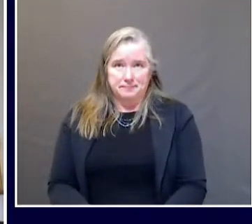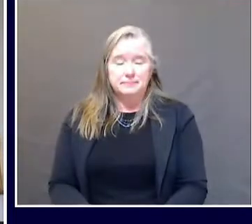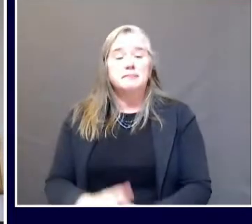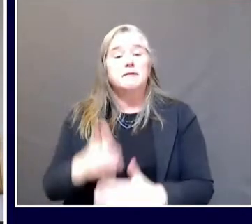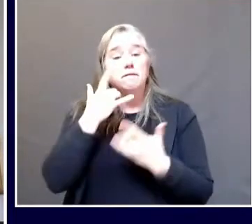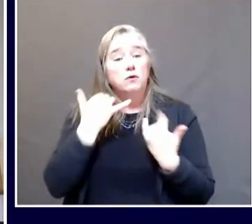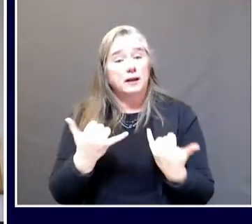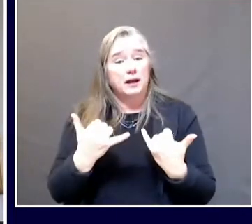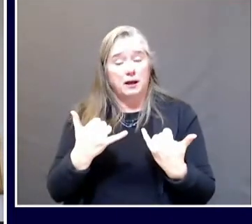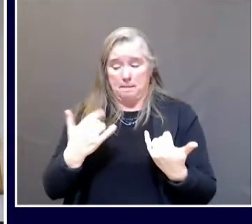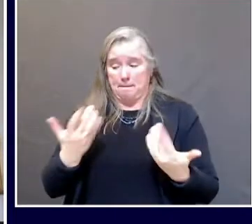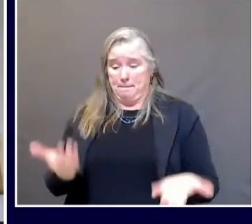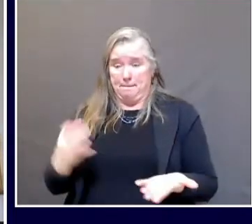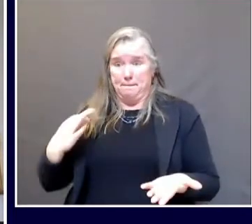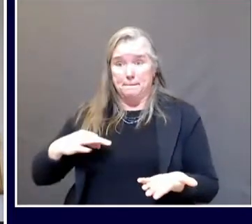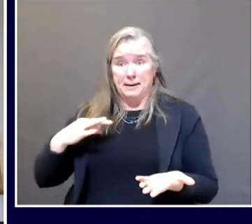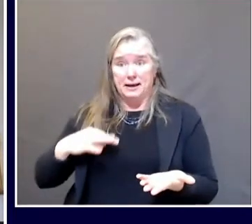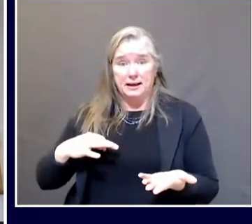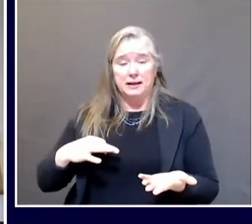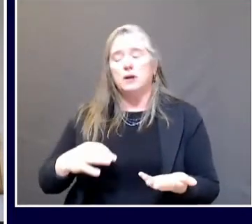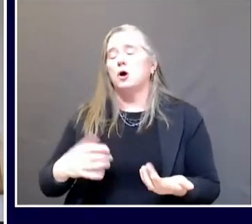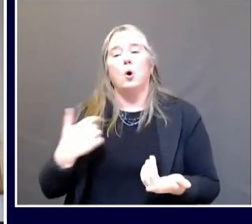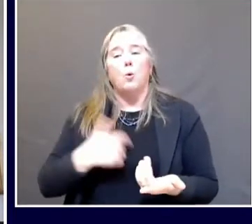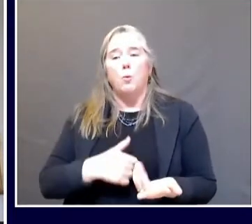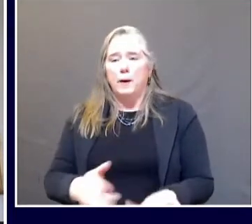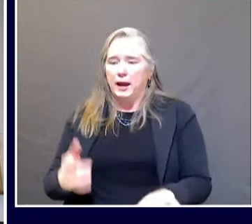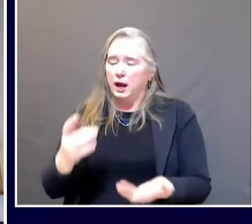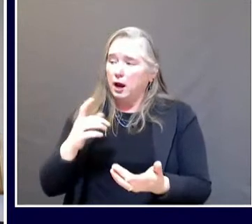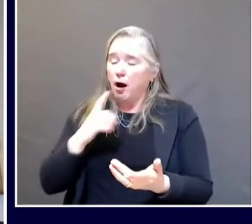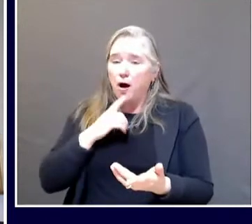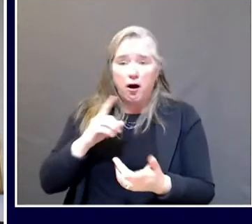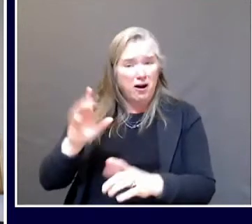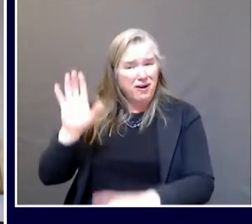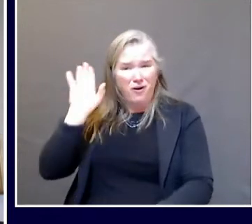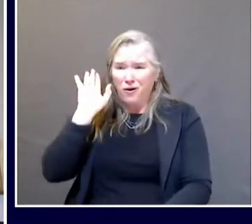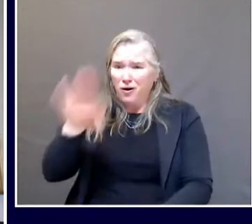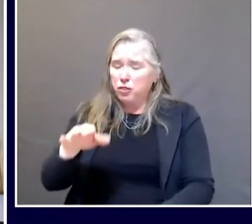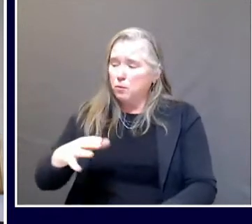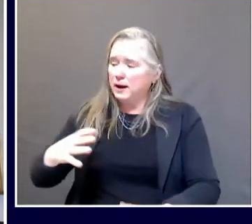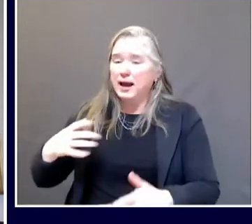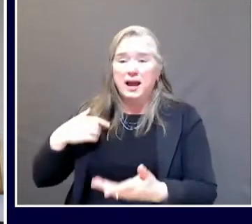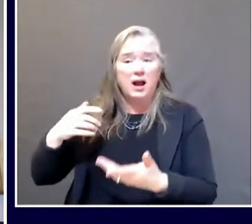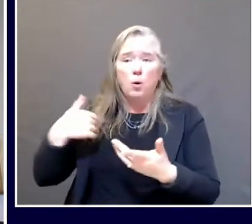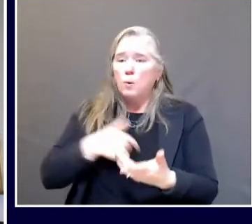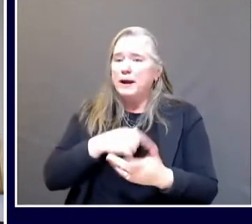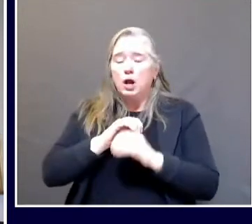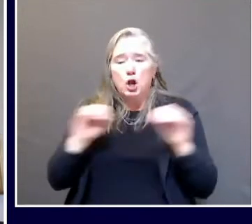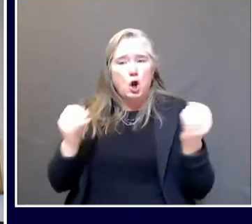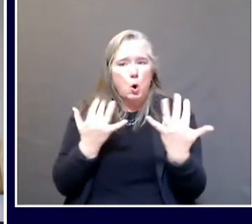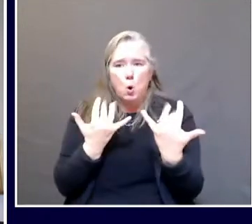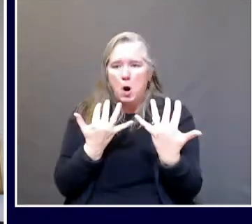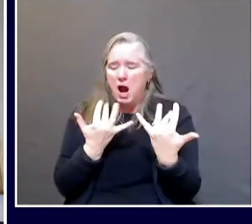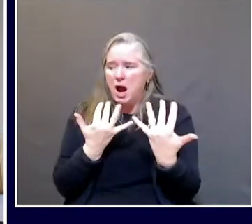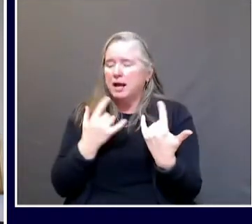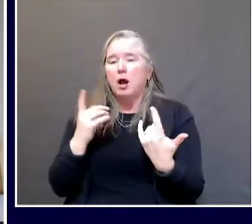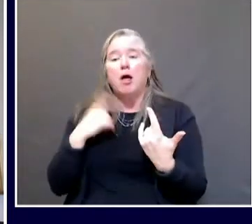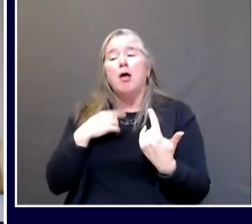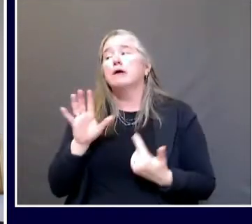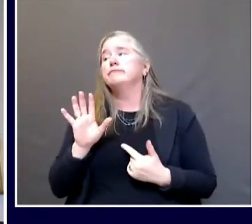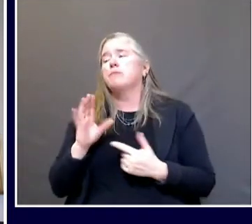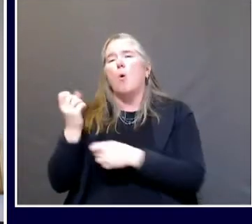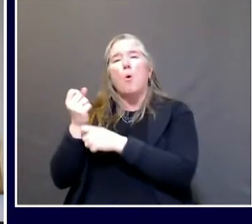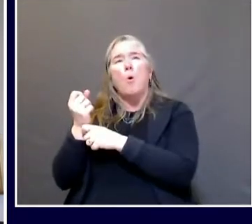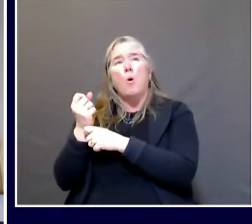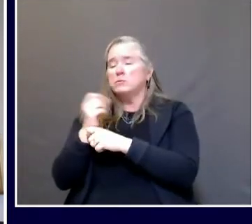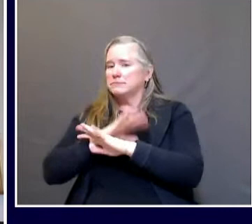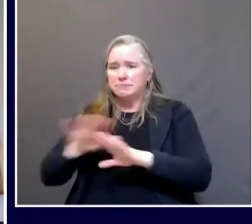for us, it's all gas and no brakes. Vaccine comes into the state, comes out, it goes out the door,